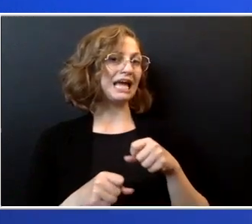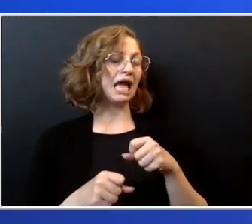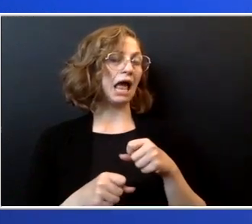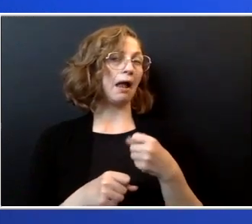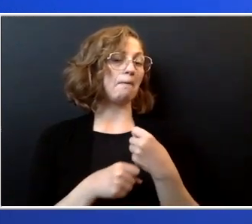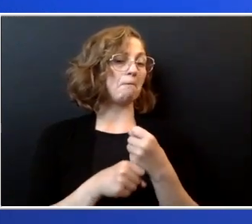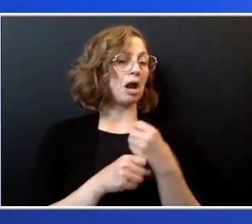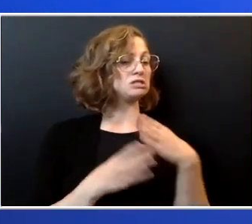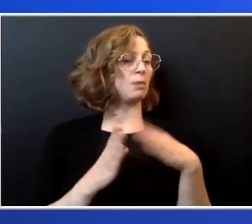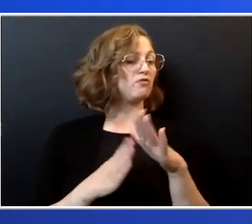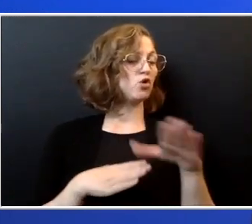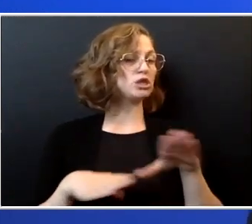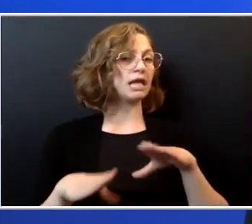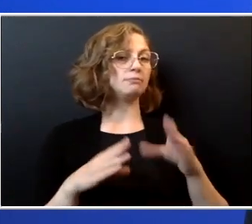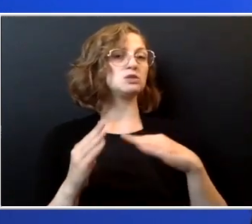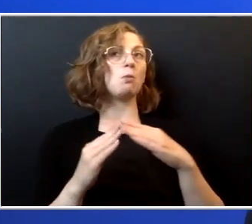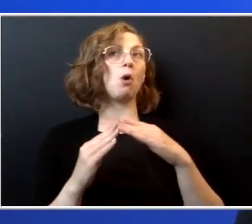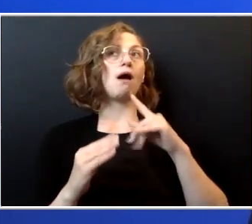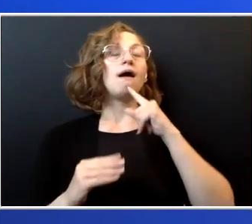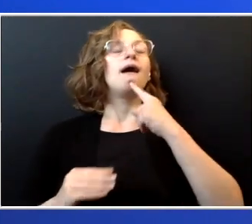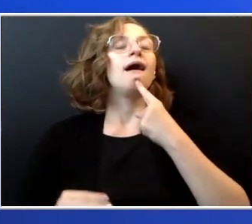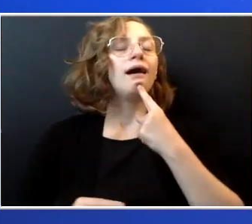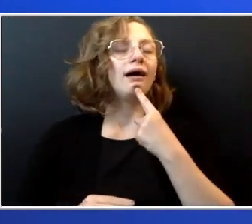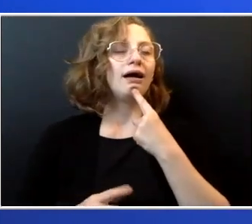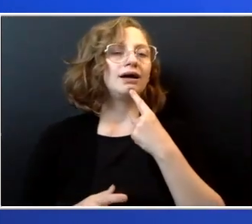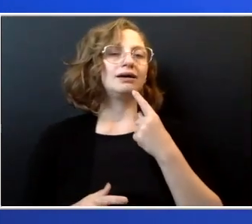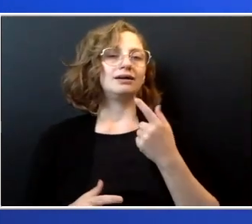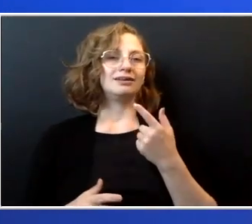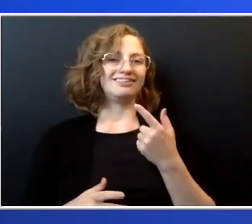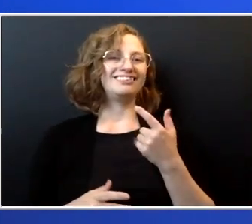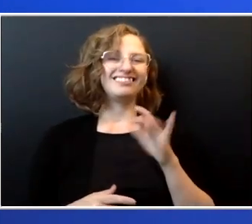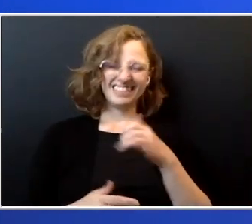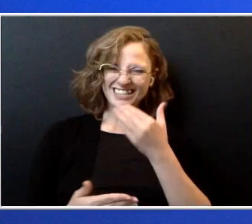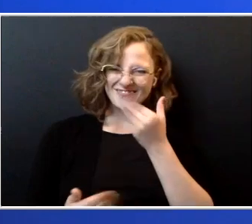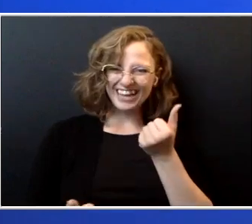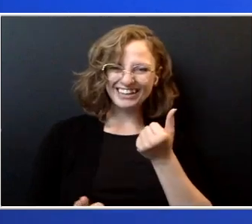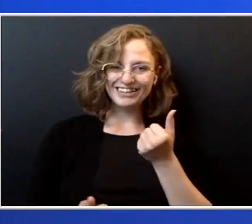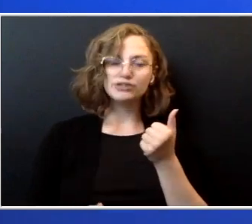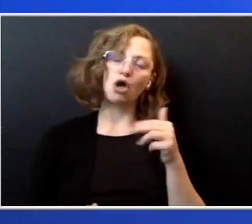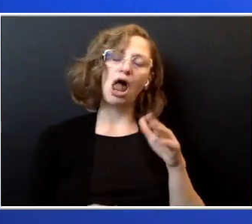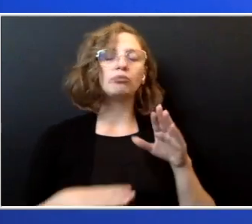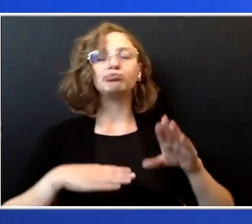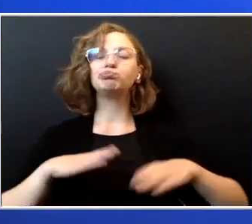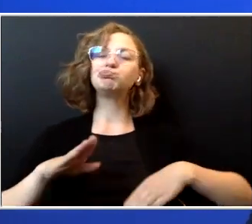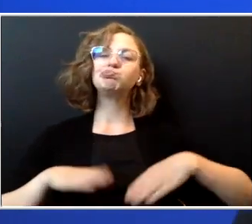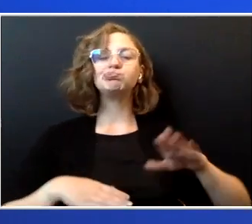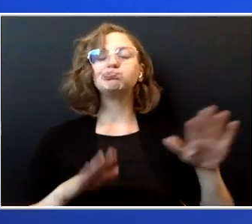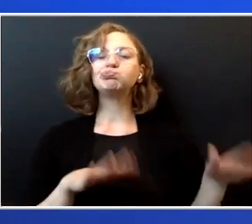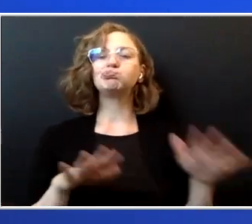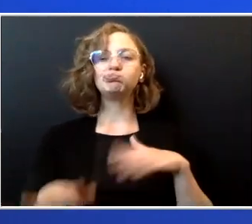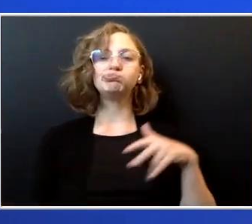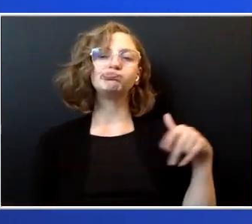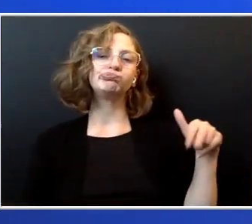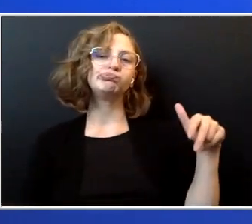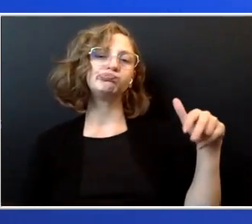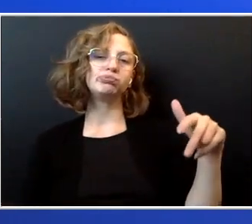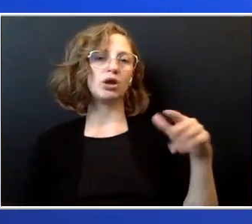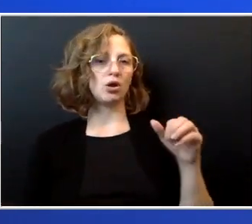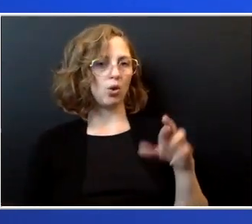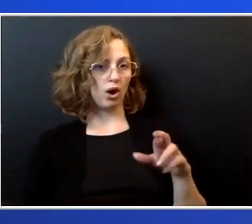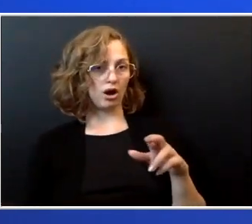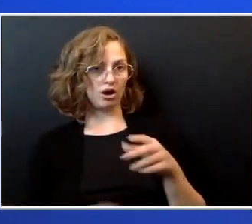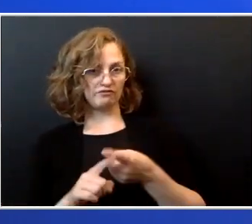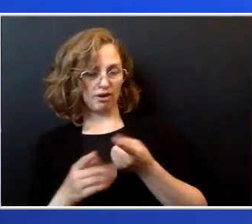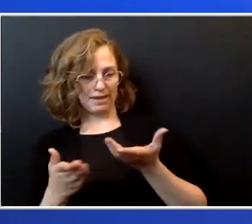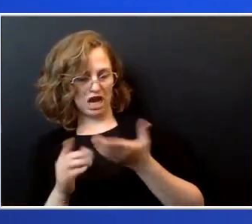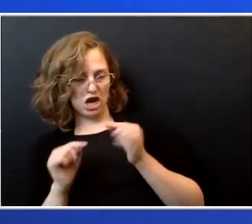better, right? So not only are you getting steps, but being intentional, back to that great word, and saying, you know, from here, and I'm going to walk to lunch today, I'm just going to go a